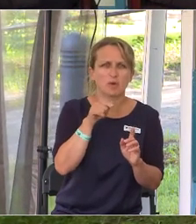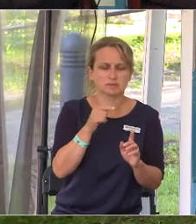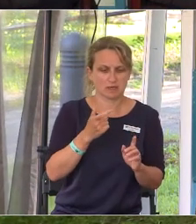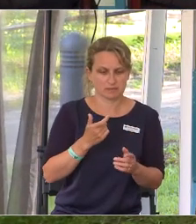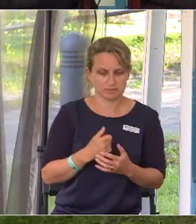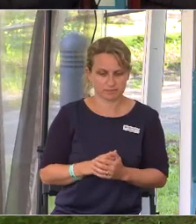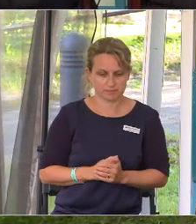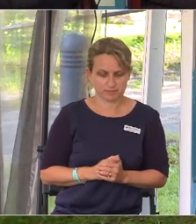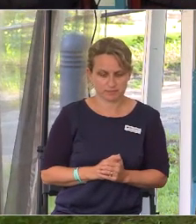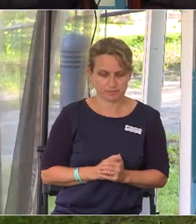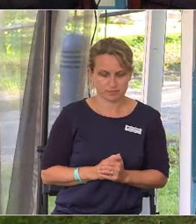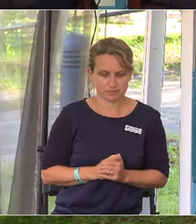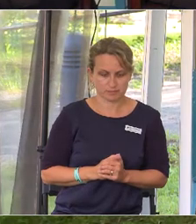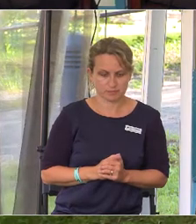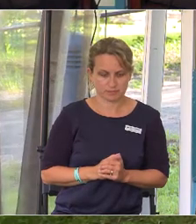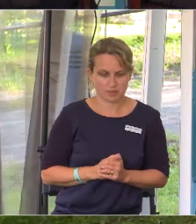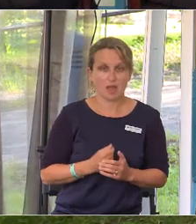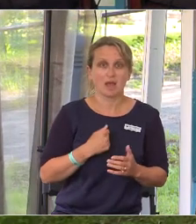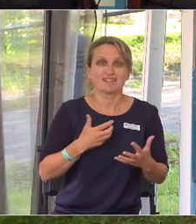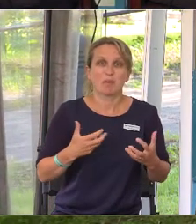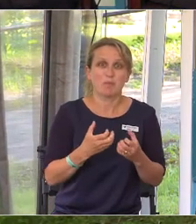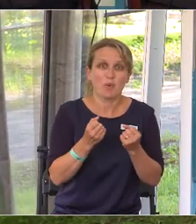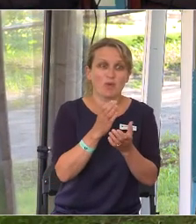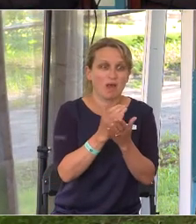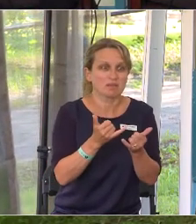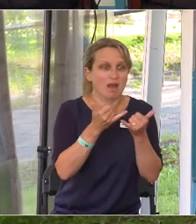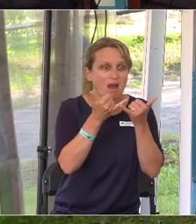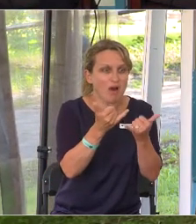what I can try to be respectful about it is you see,